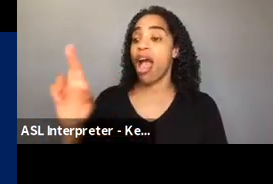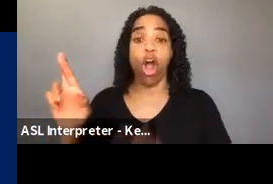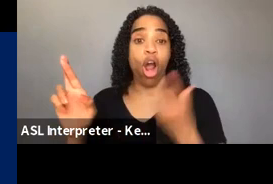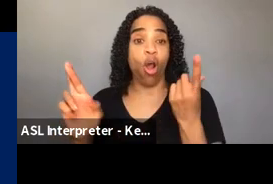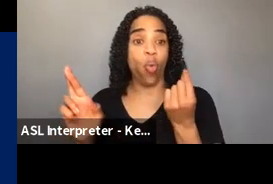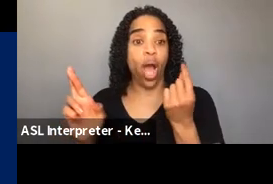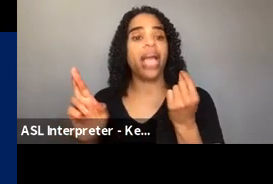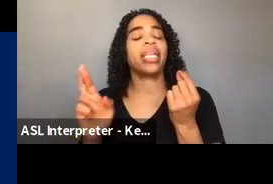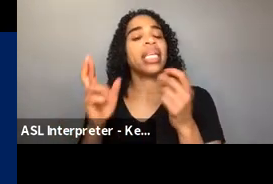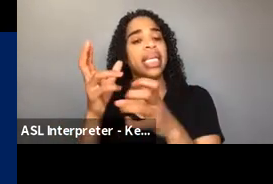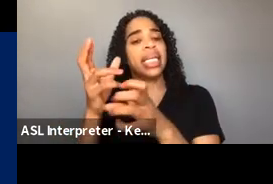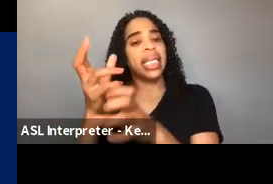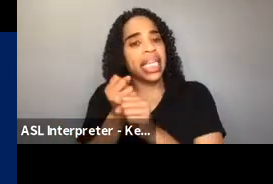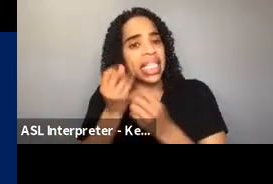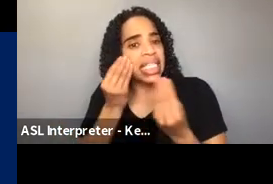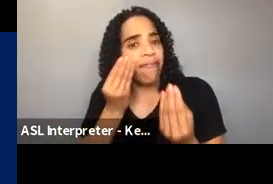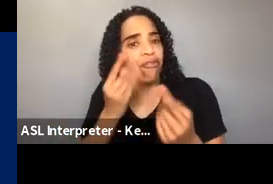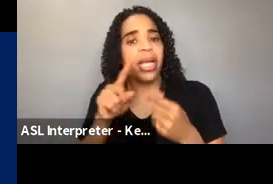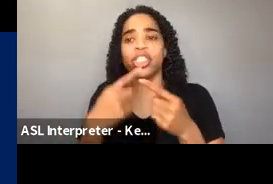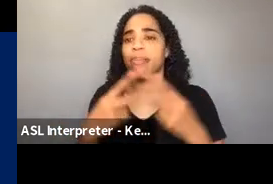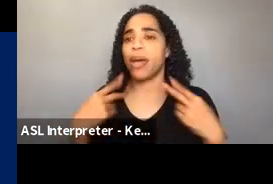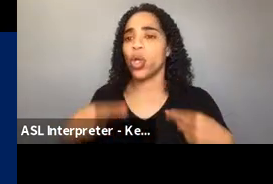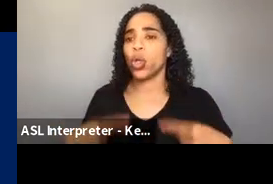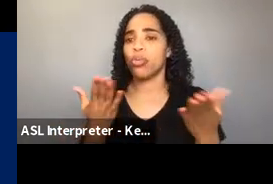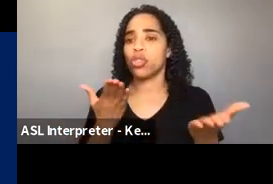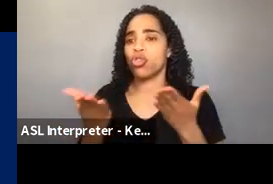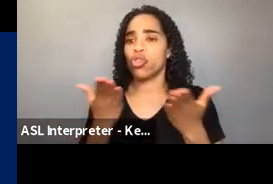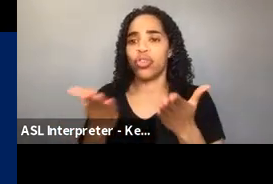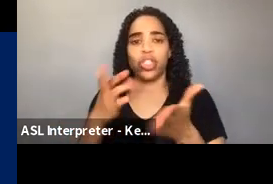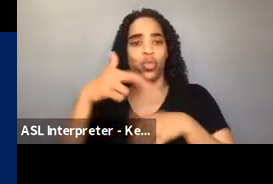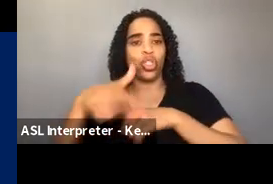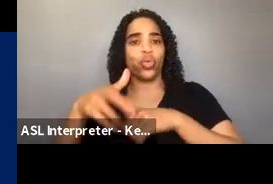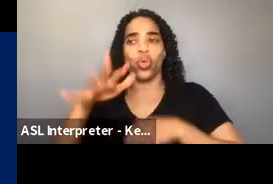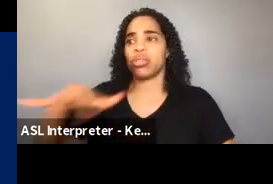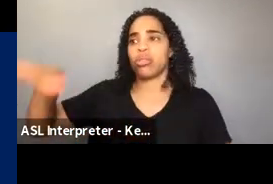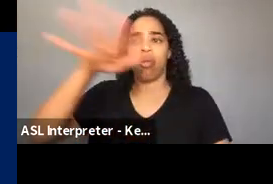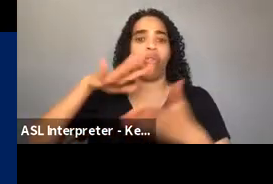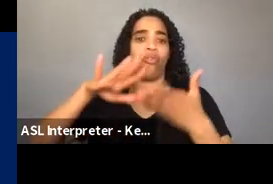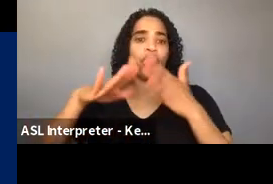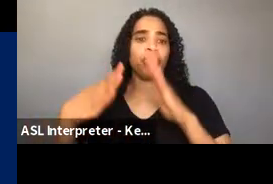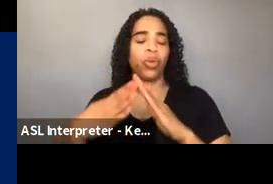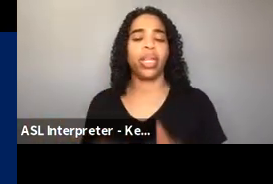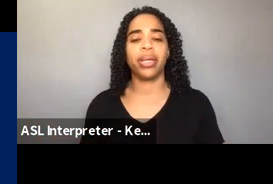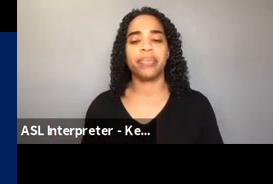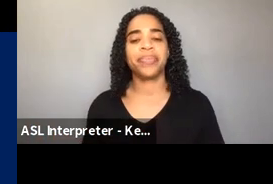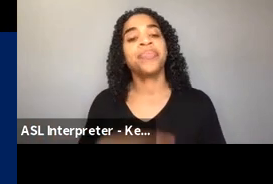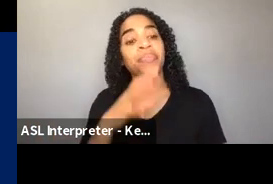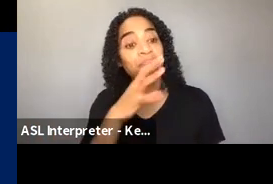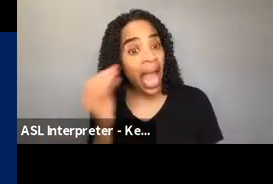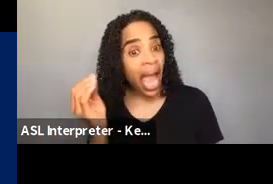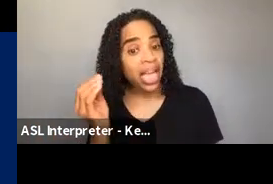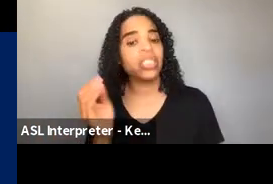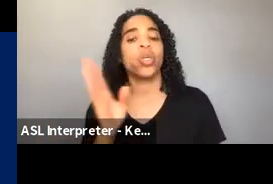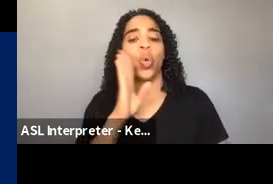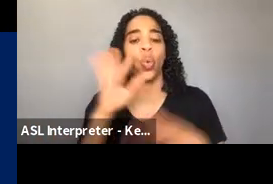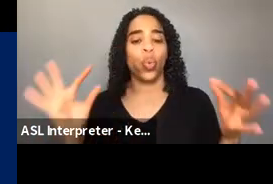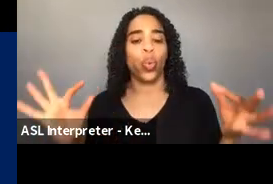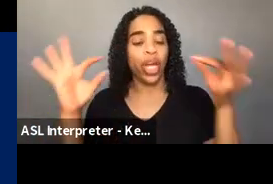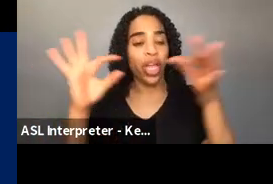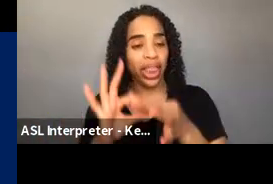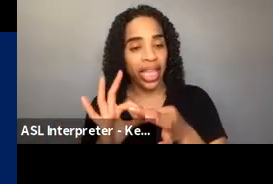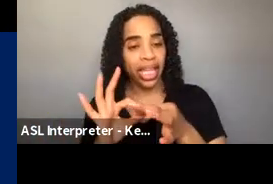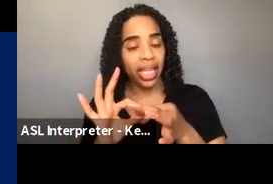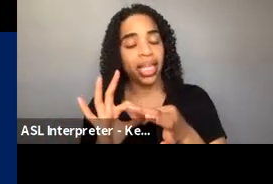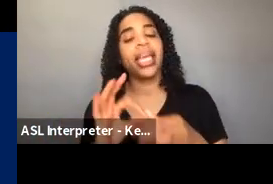maintain information about human service resources in the community and to link ADRC